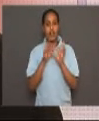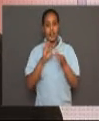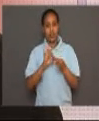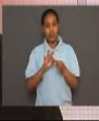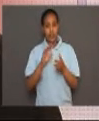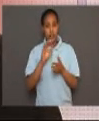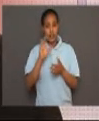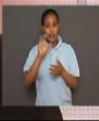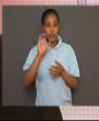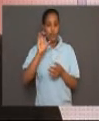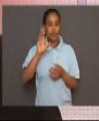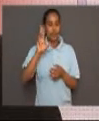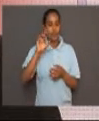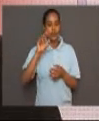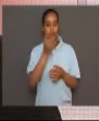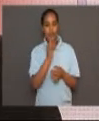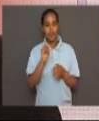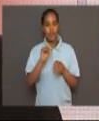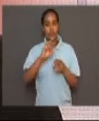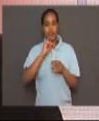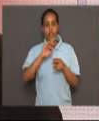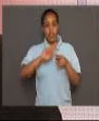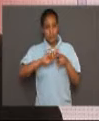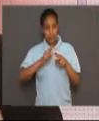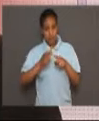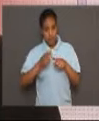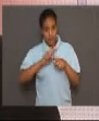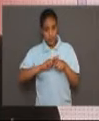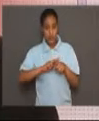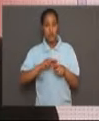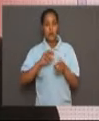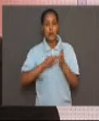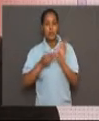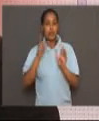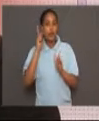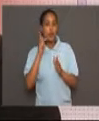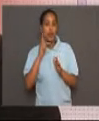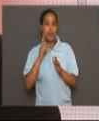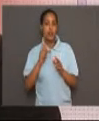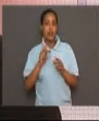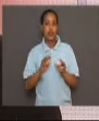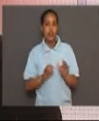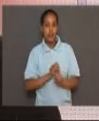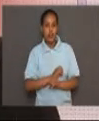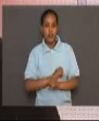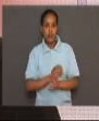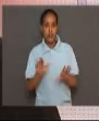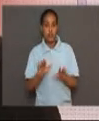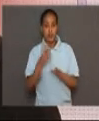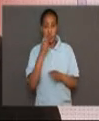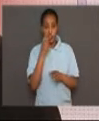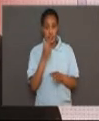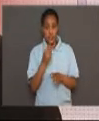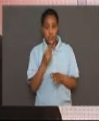The curing is irreversible, meaning that the polymer network becomes